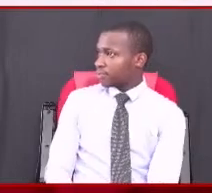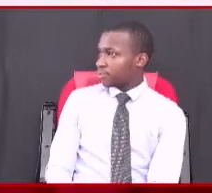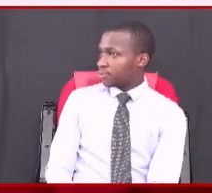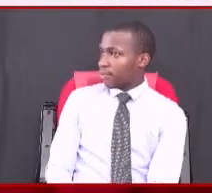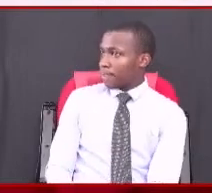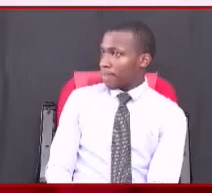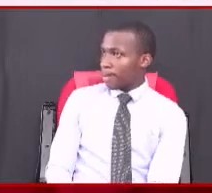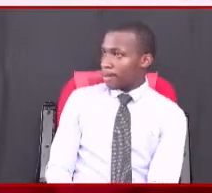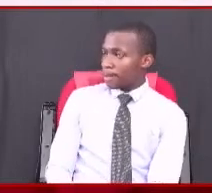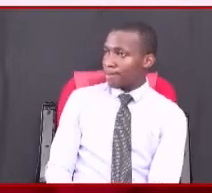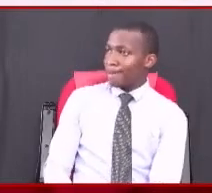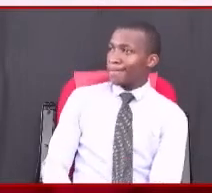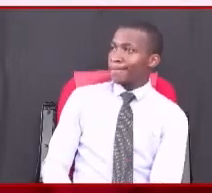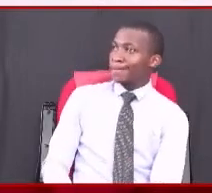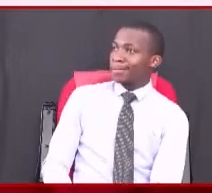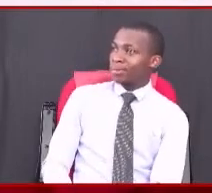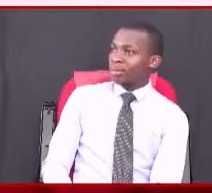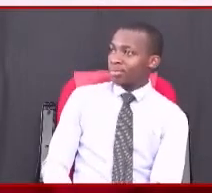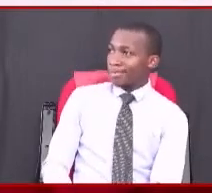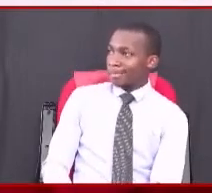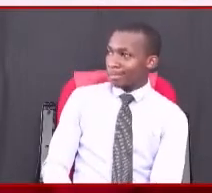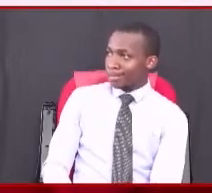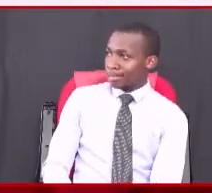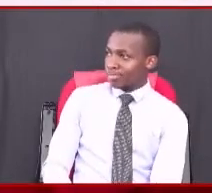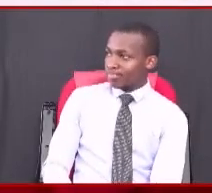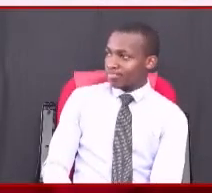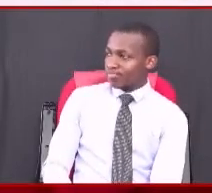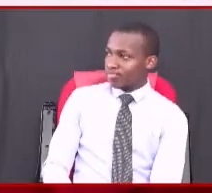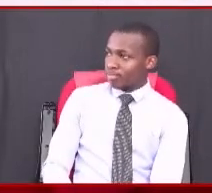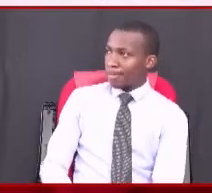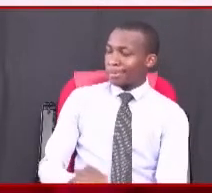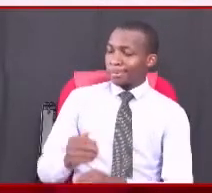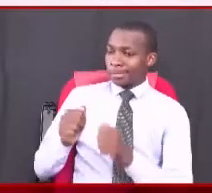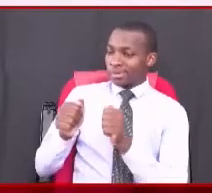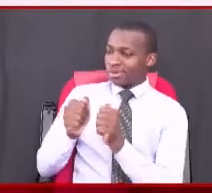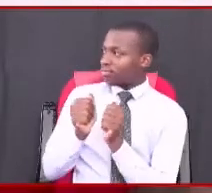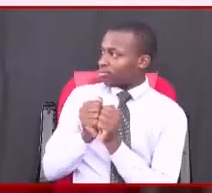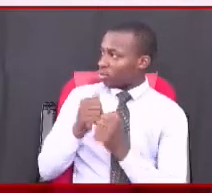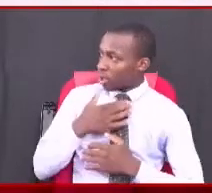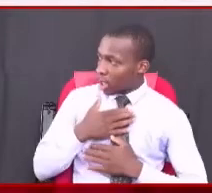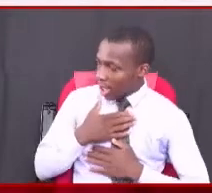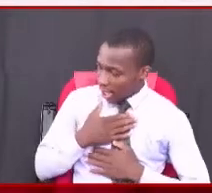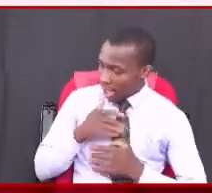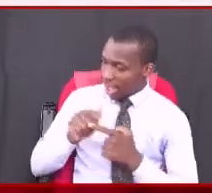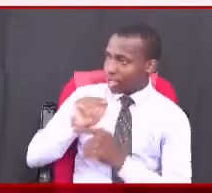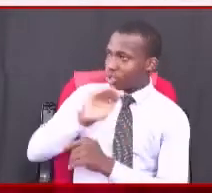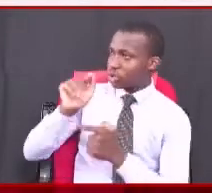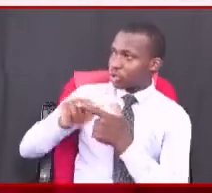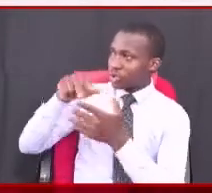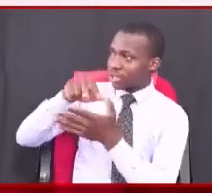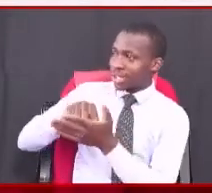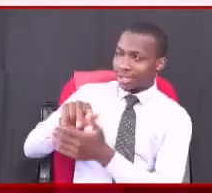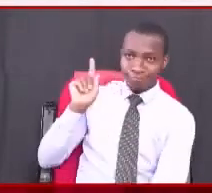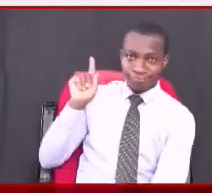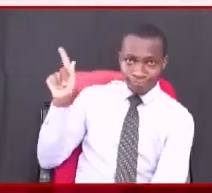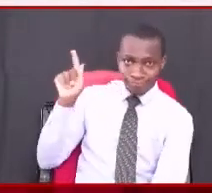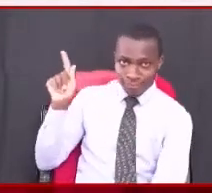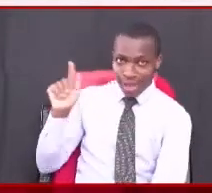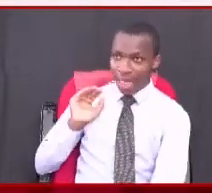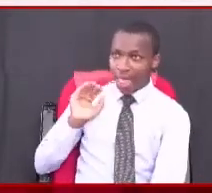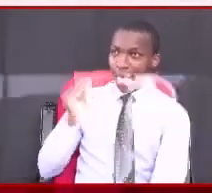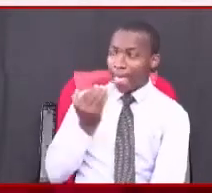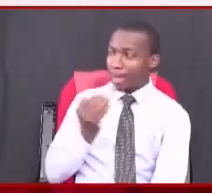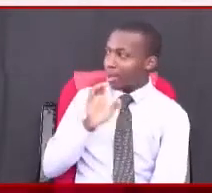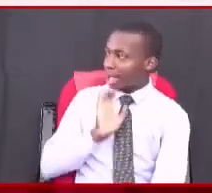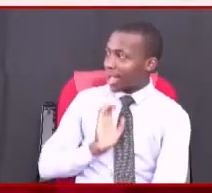Okay, please stand. Your Excellency, I, with humble humility, ask you to stand also. He was our elder at